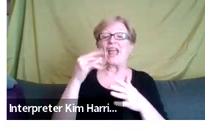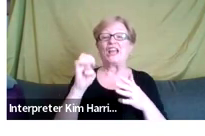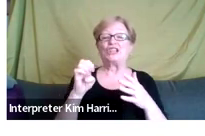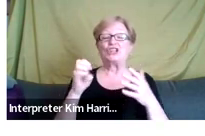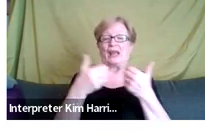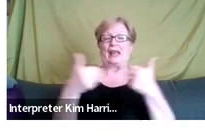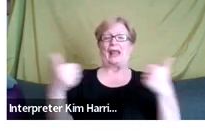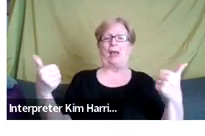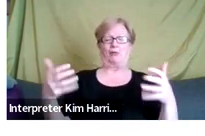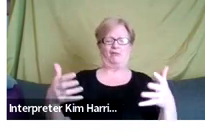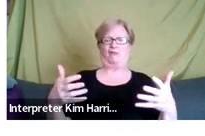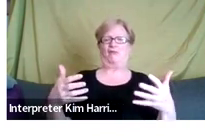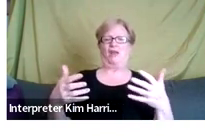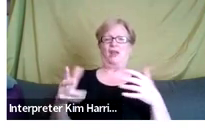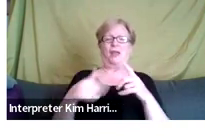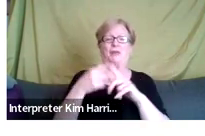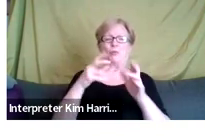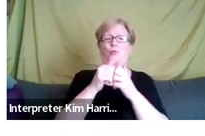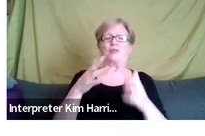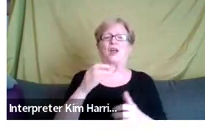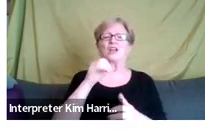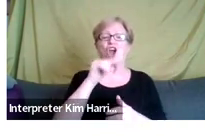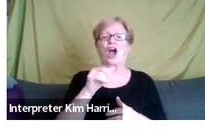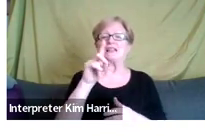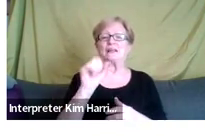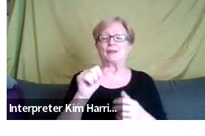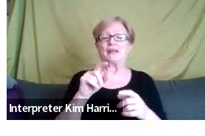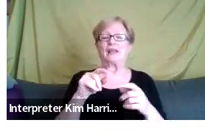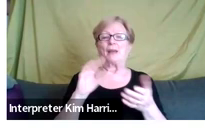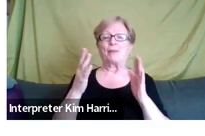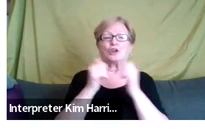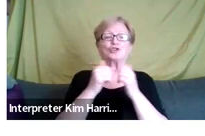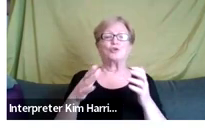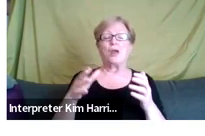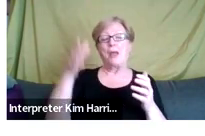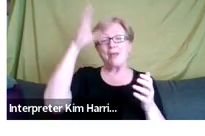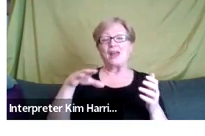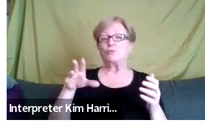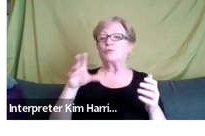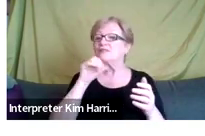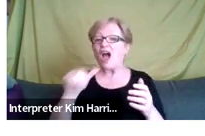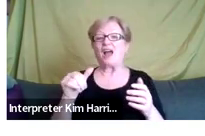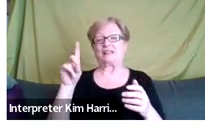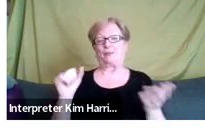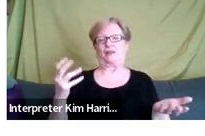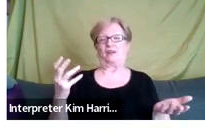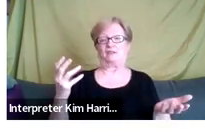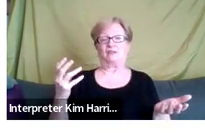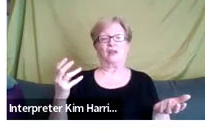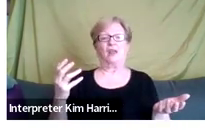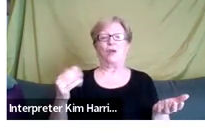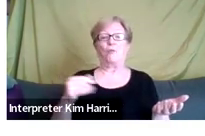for, women with non-disabilities and men with non-disabilities. But then when you get to women with